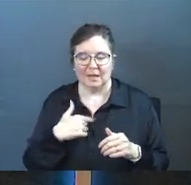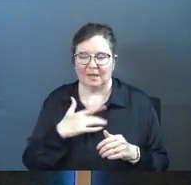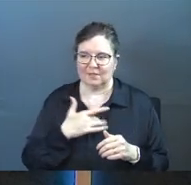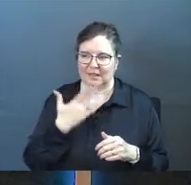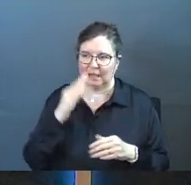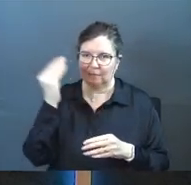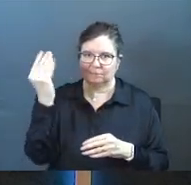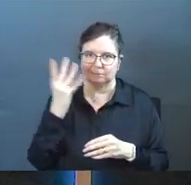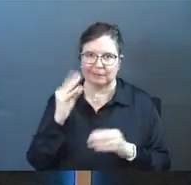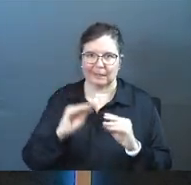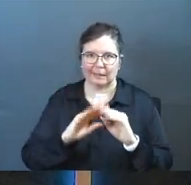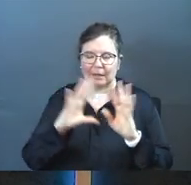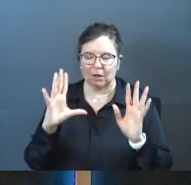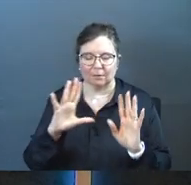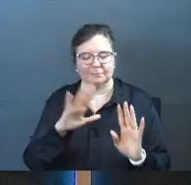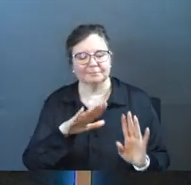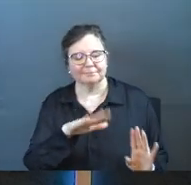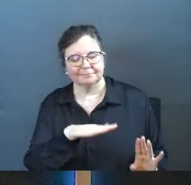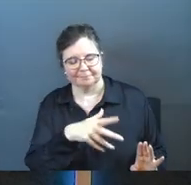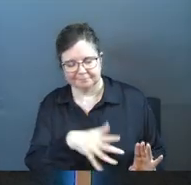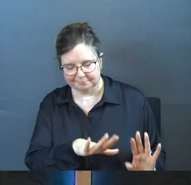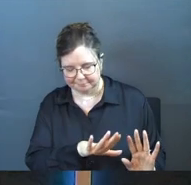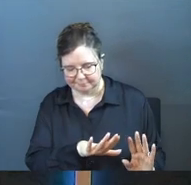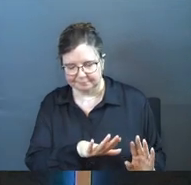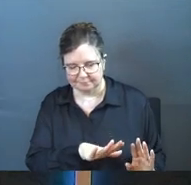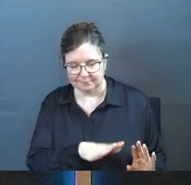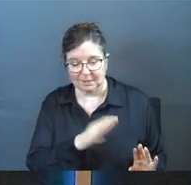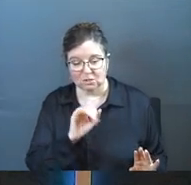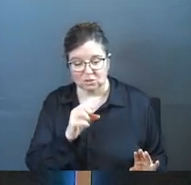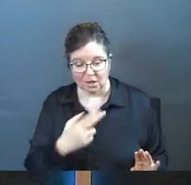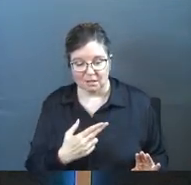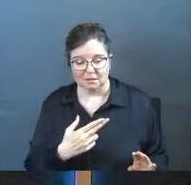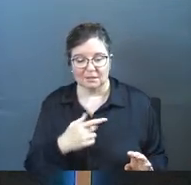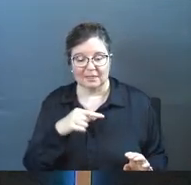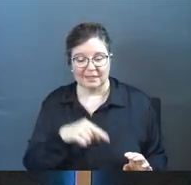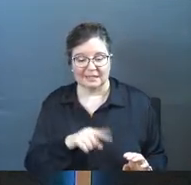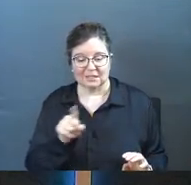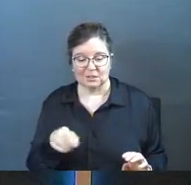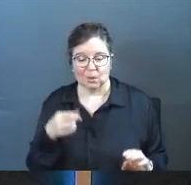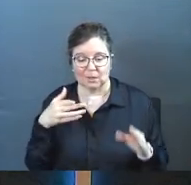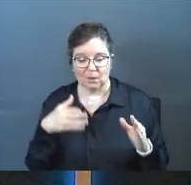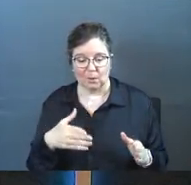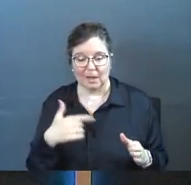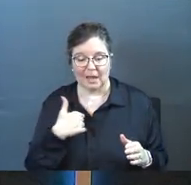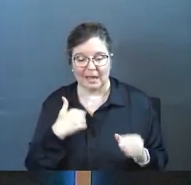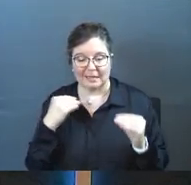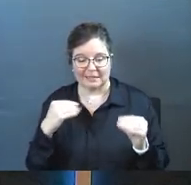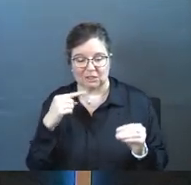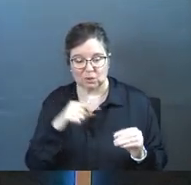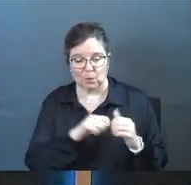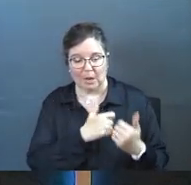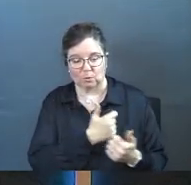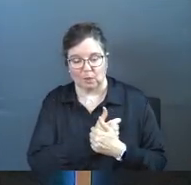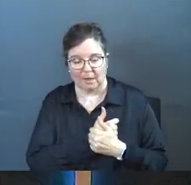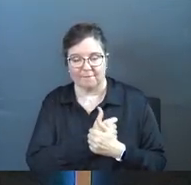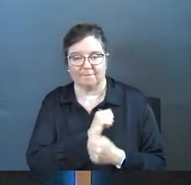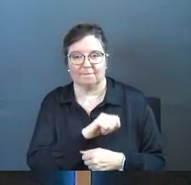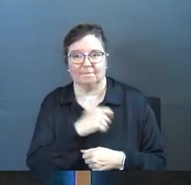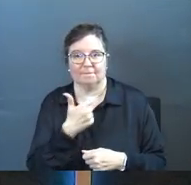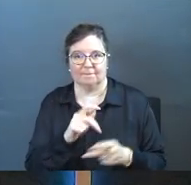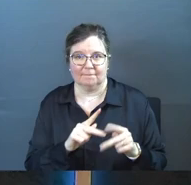so clearly in that moment and said, you know, Josh, this is the only way I can teach you how to